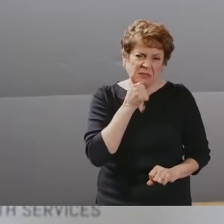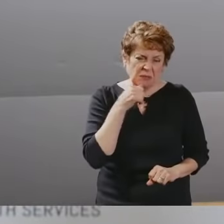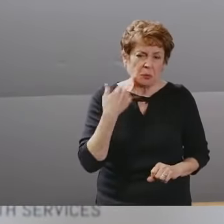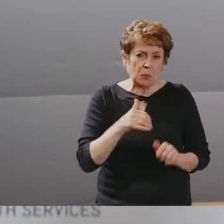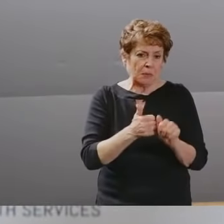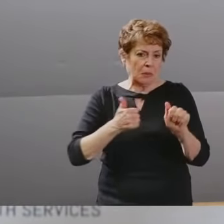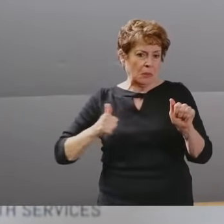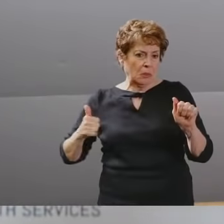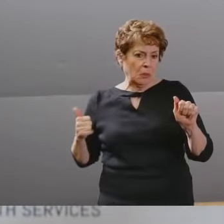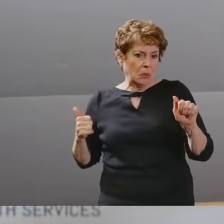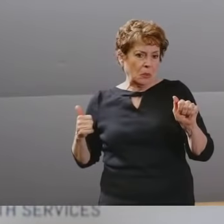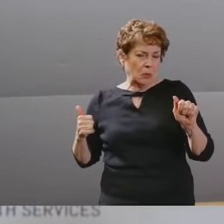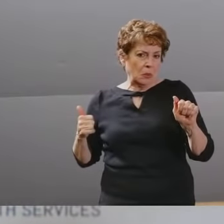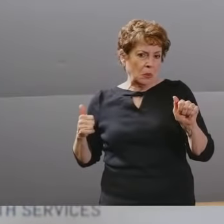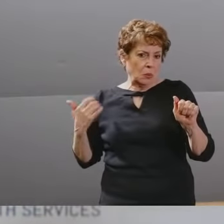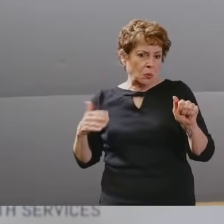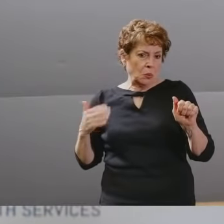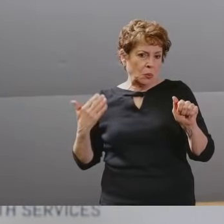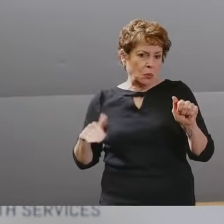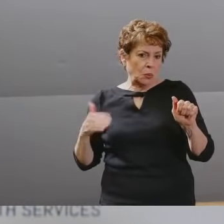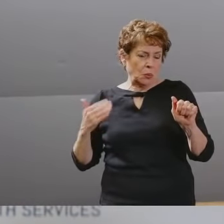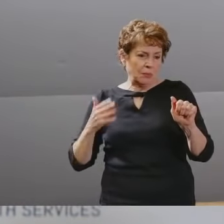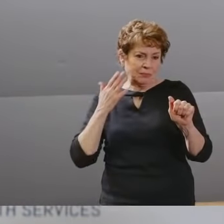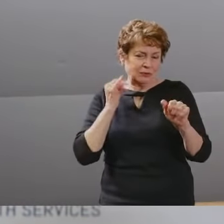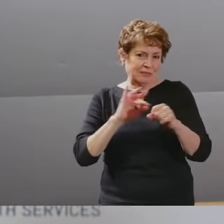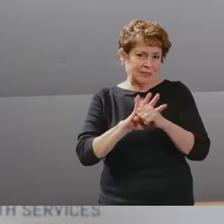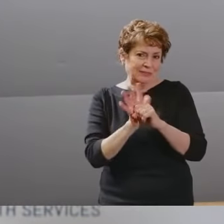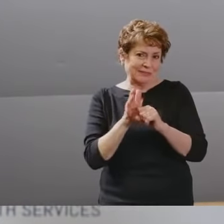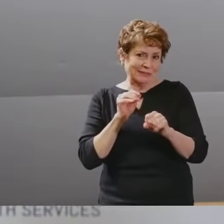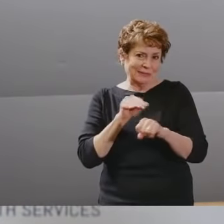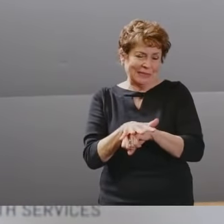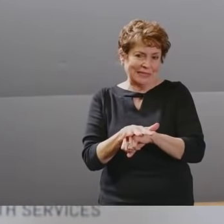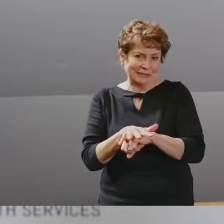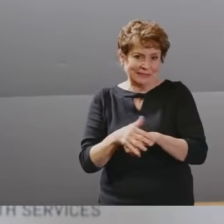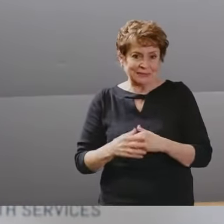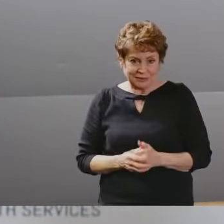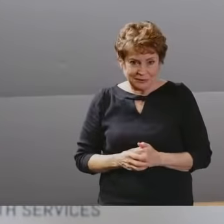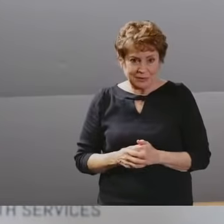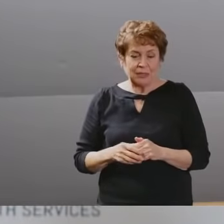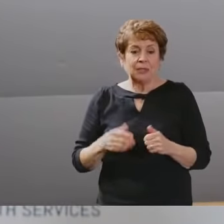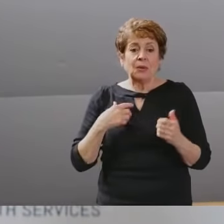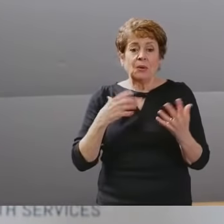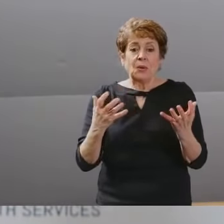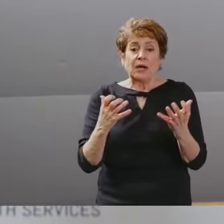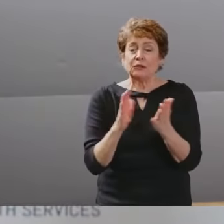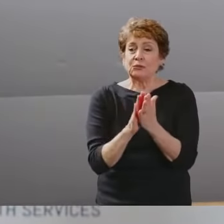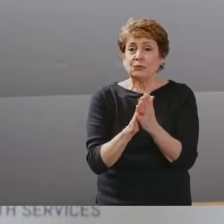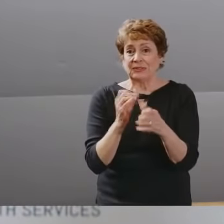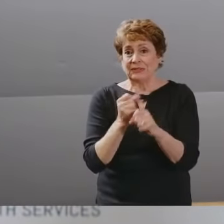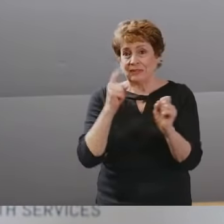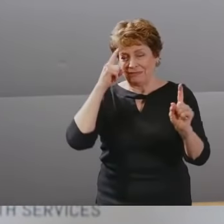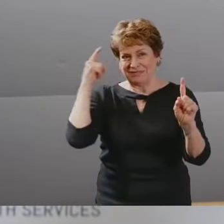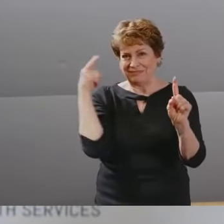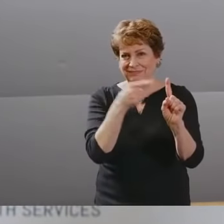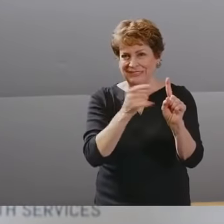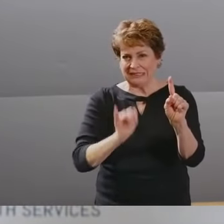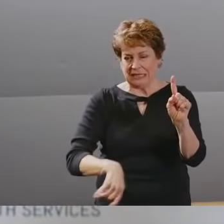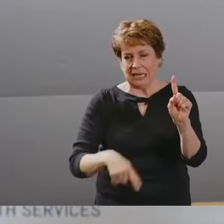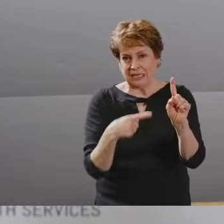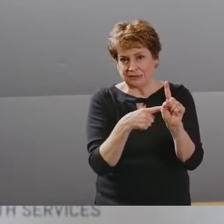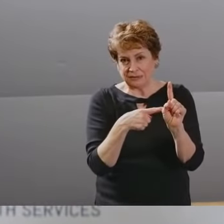this pandemic. We want to keep our schools safe. They